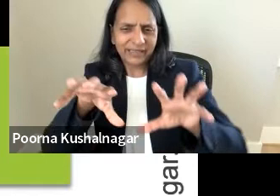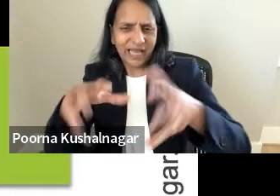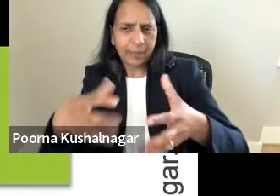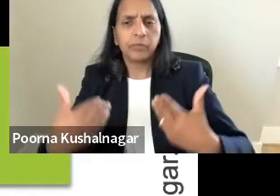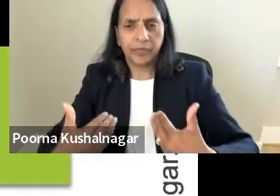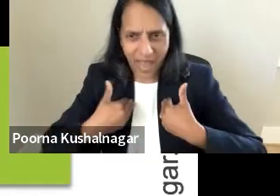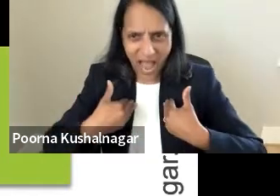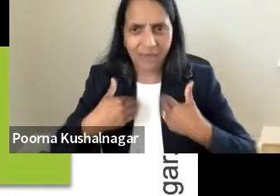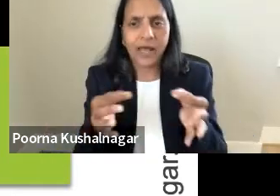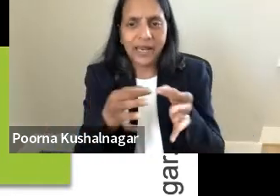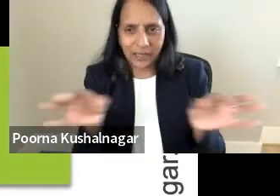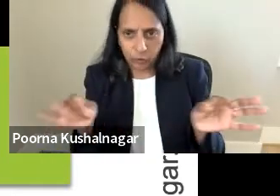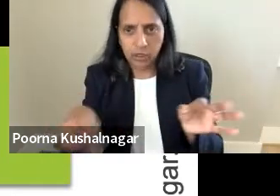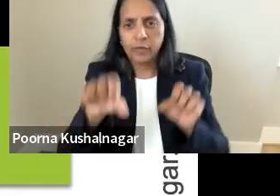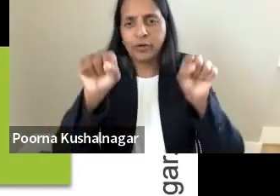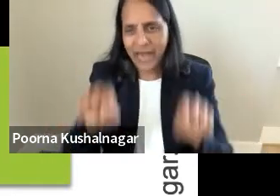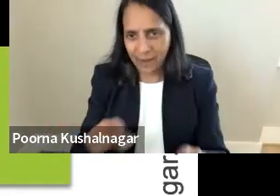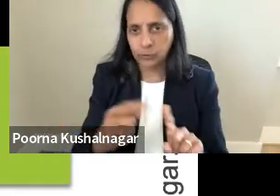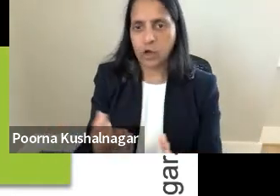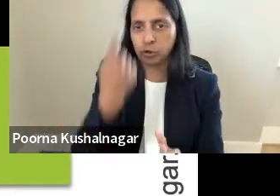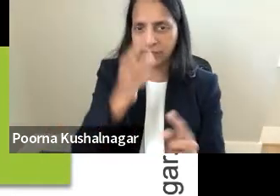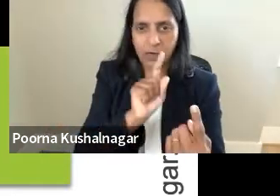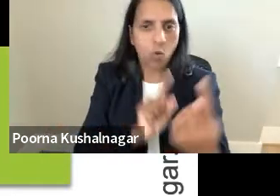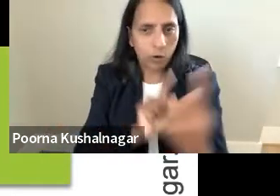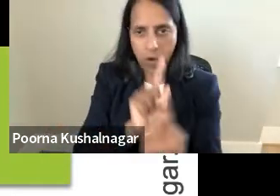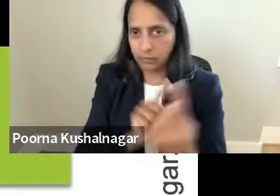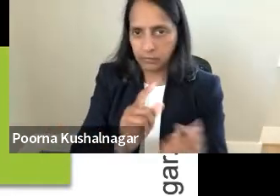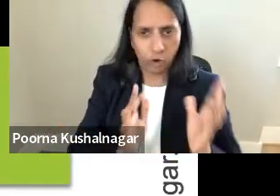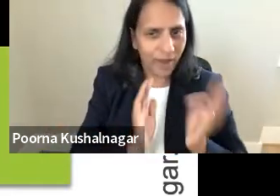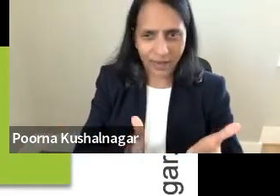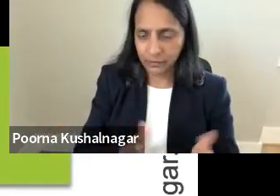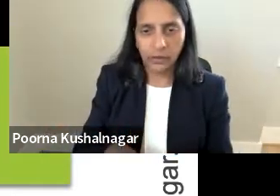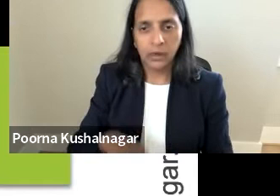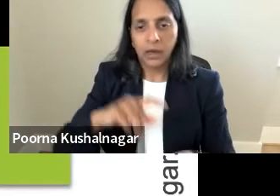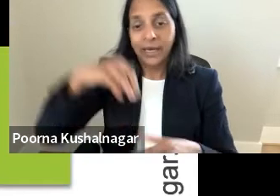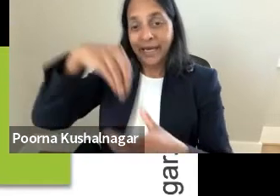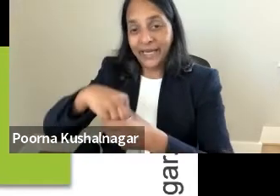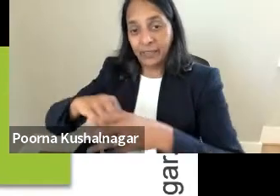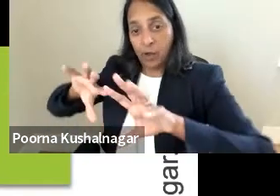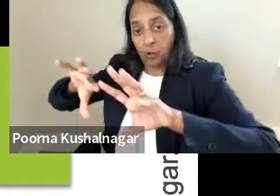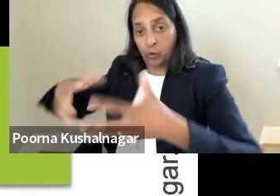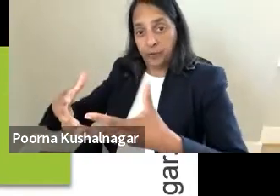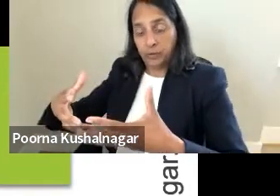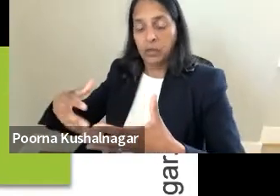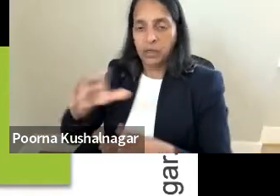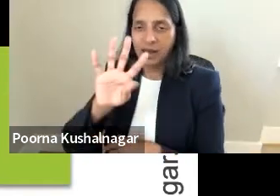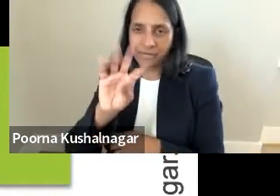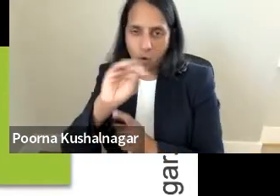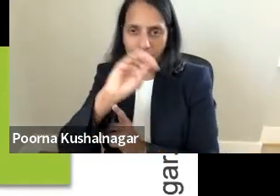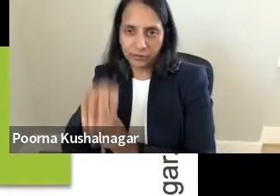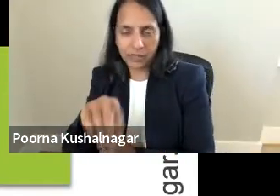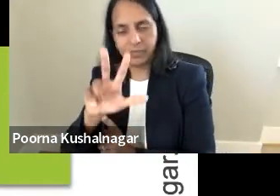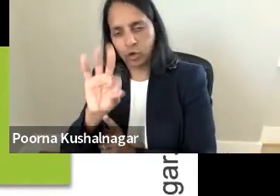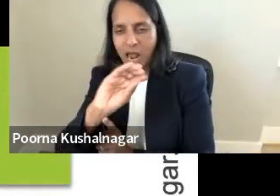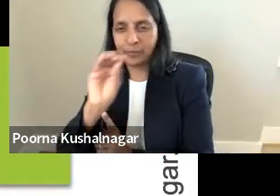the sample, 40% of these individuals said that they have language and they are able to understand if conversations are